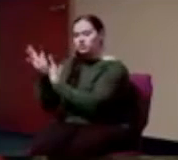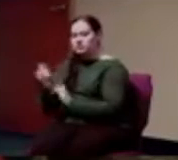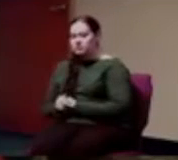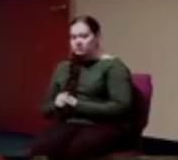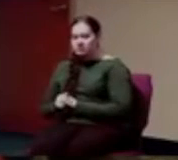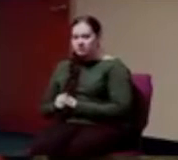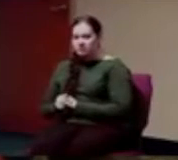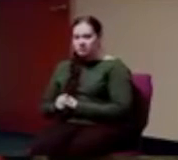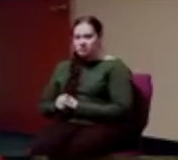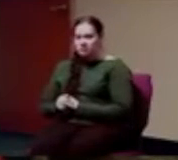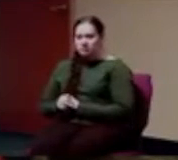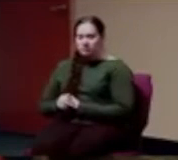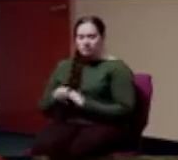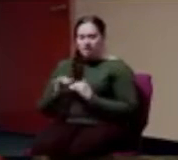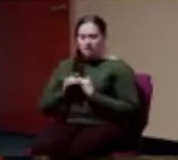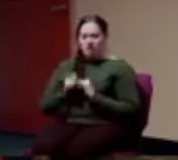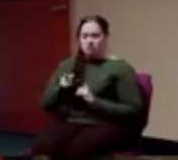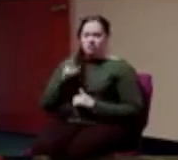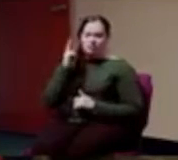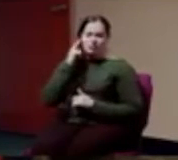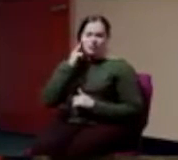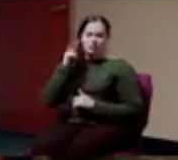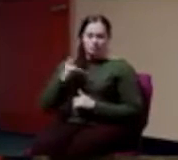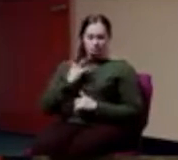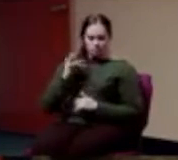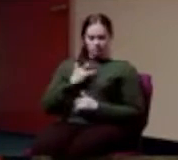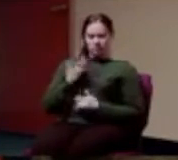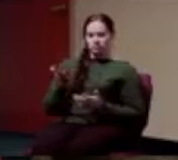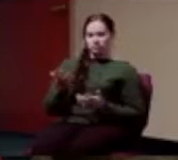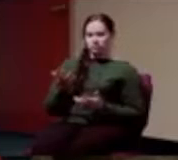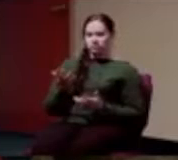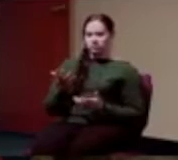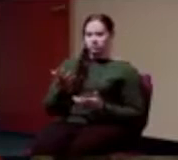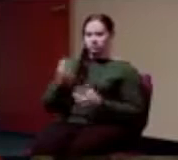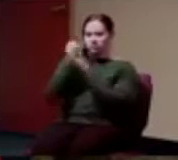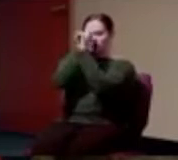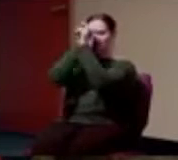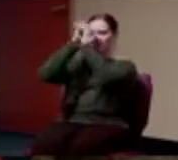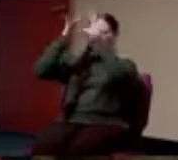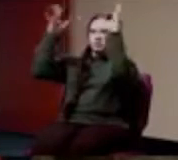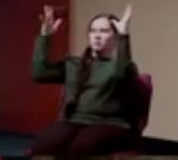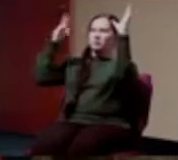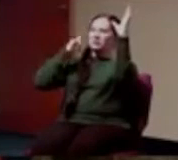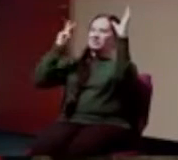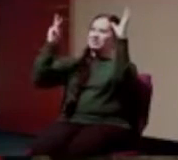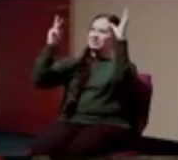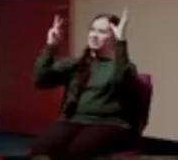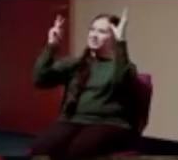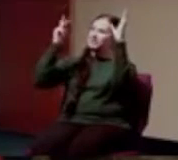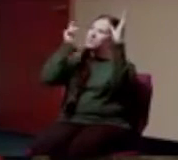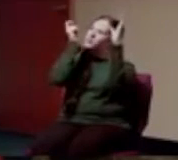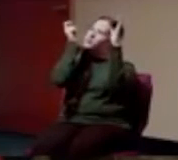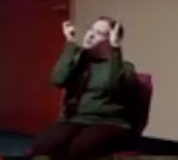how do you think that that left them? Did that glimpse of Jesus do him justice?